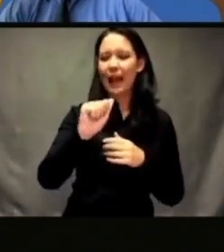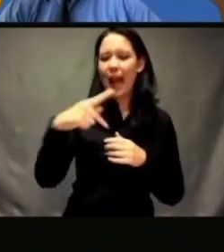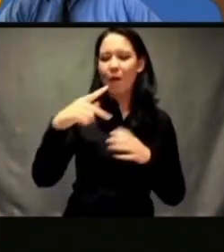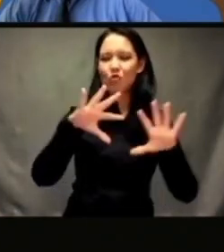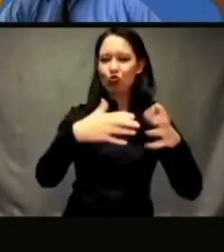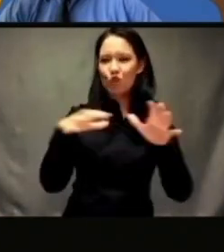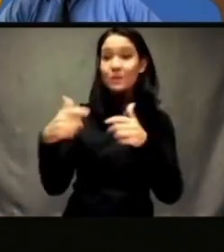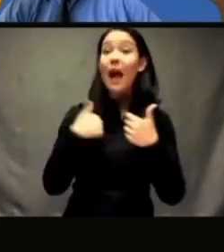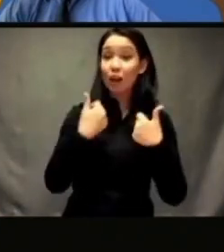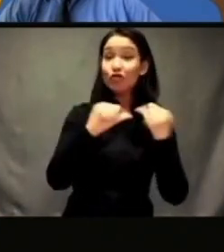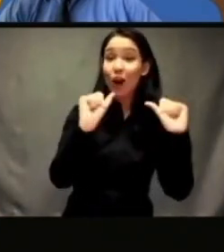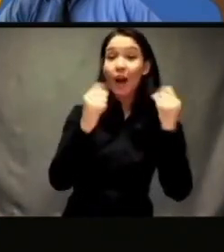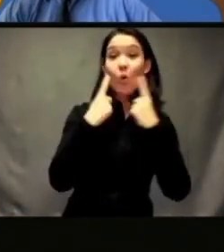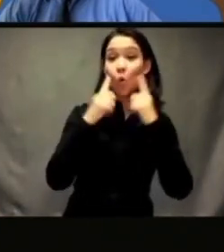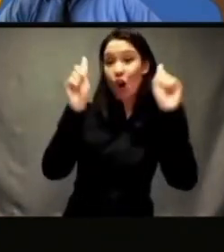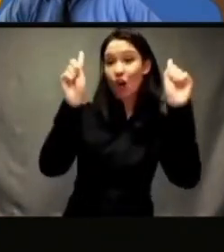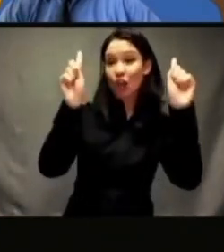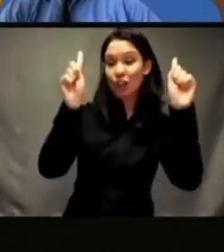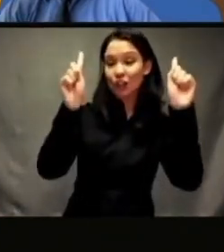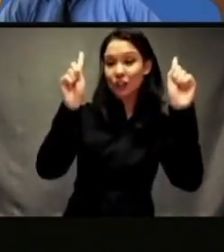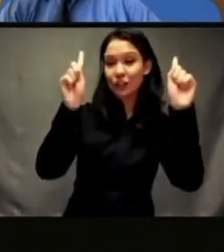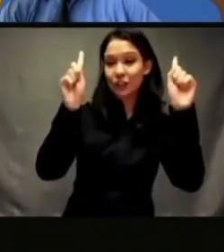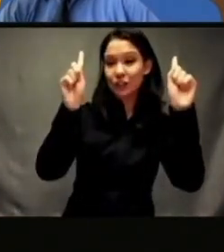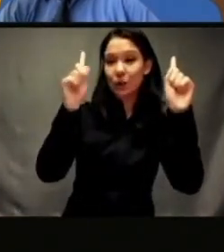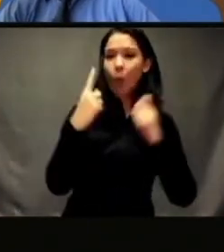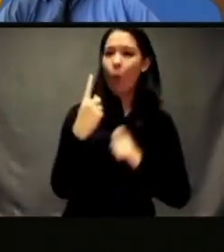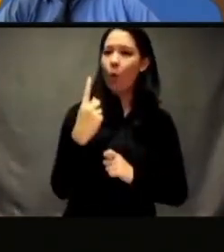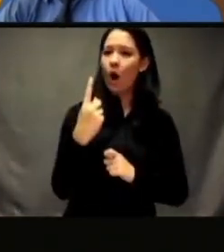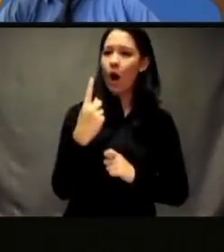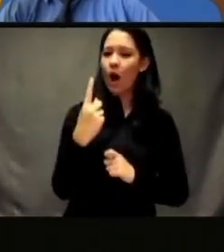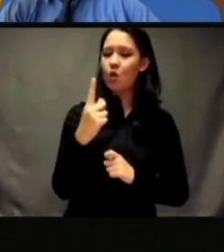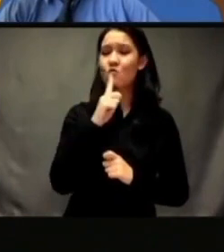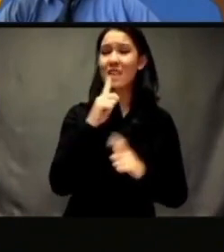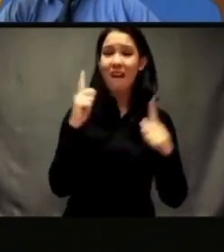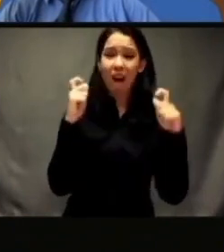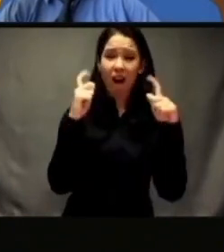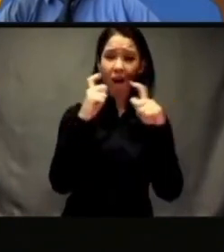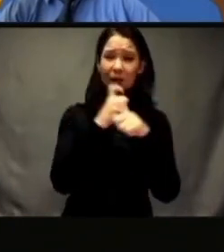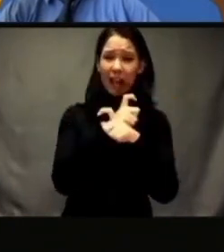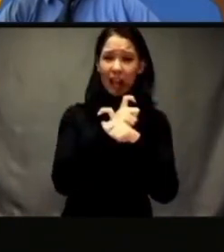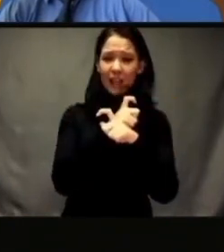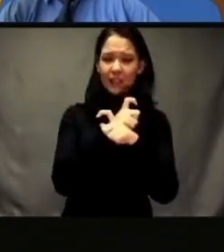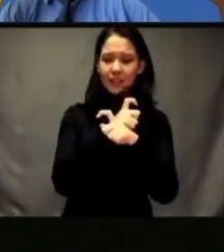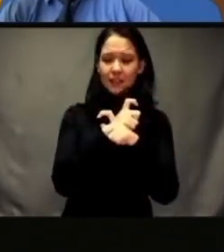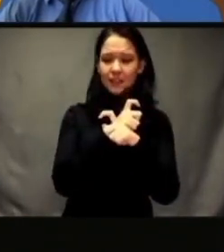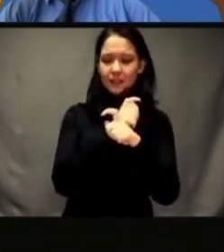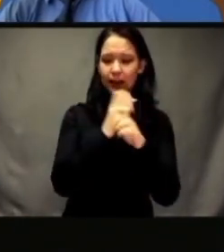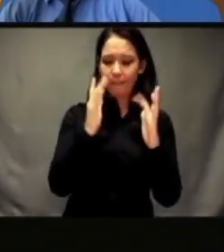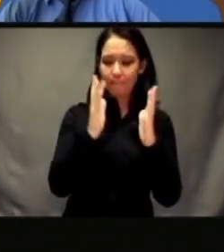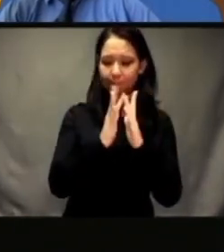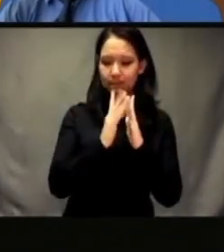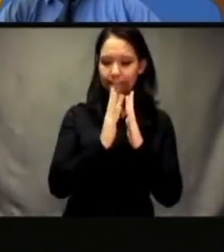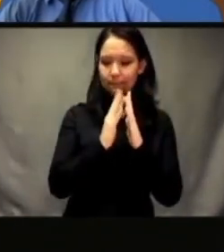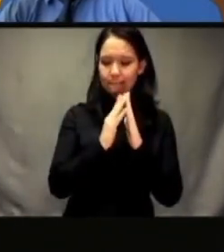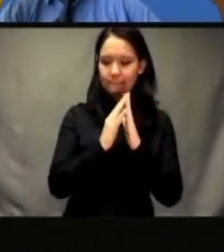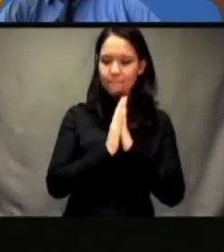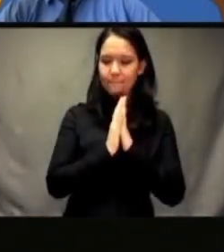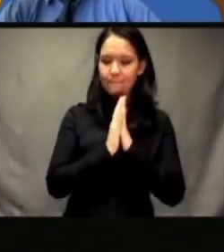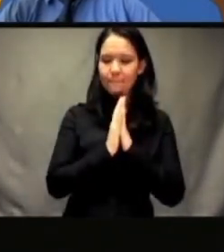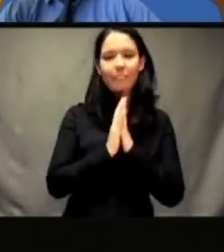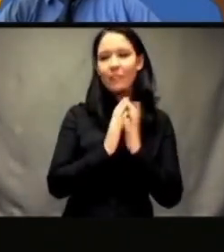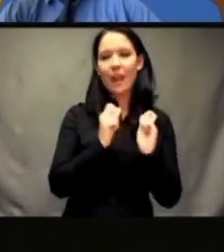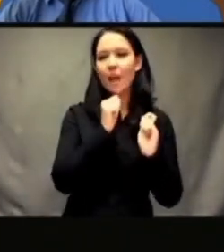them and they work. One of them were really complicated and it was doesn't